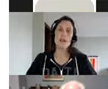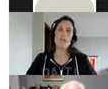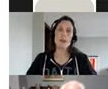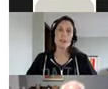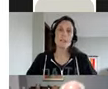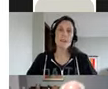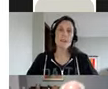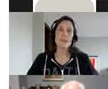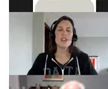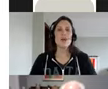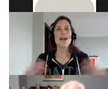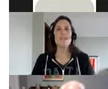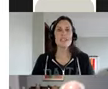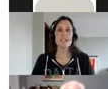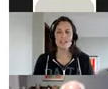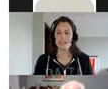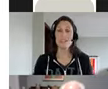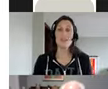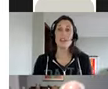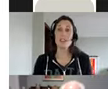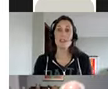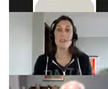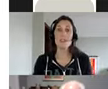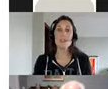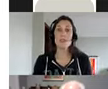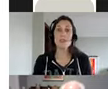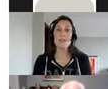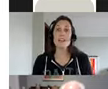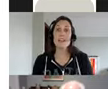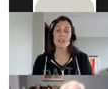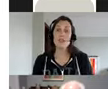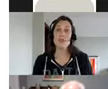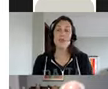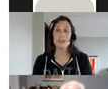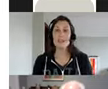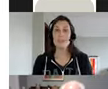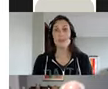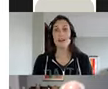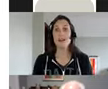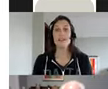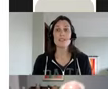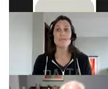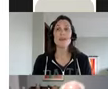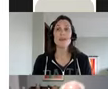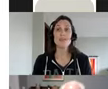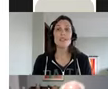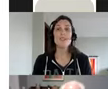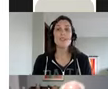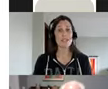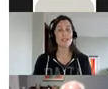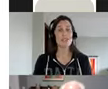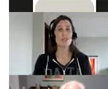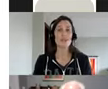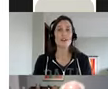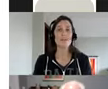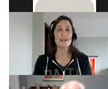out around this point. You have to take into consideration the distortion. And so we have to periodically suspend our beliefs of